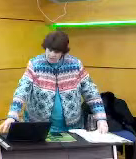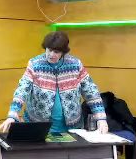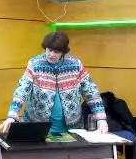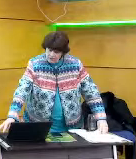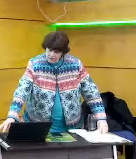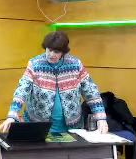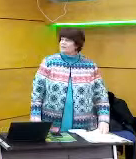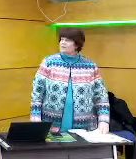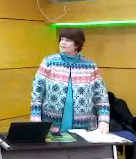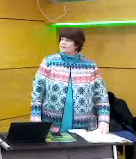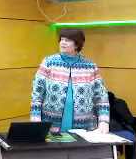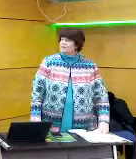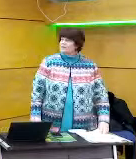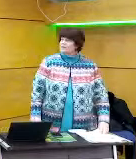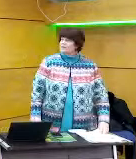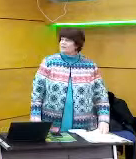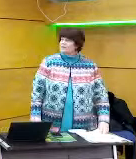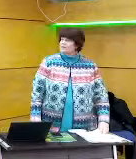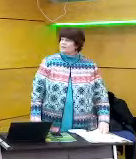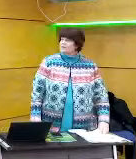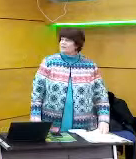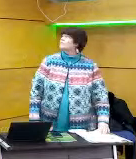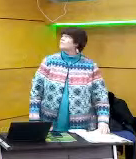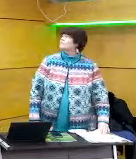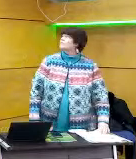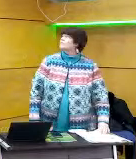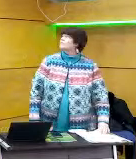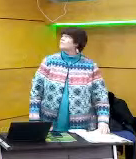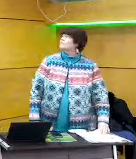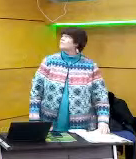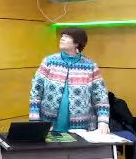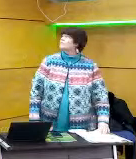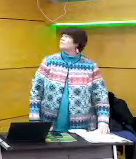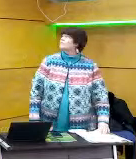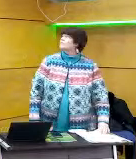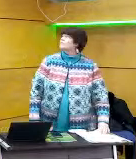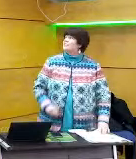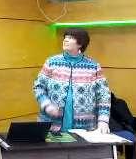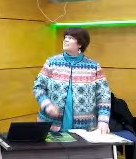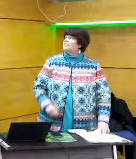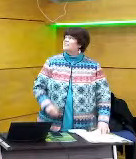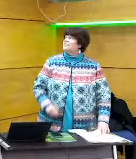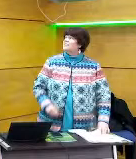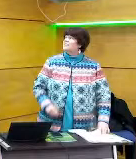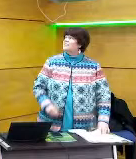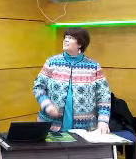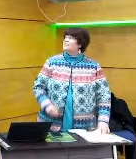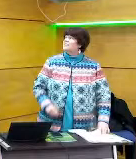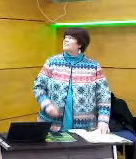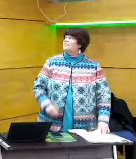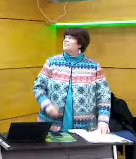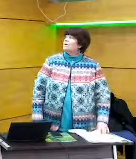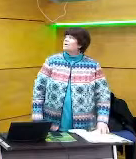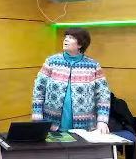So here's some dates on the competitions that we have here in ESU.